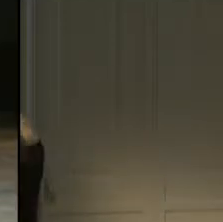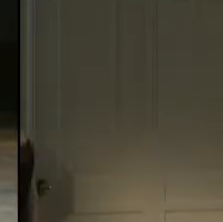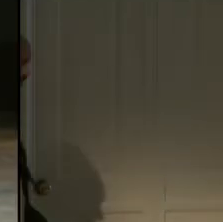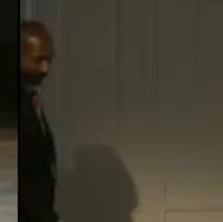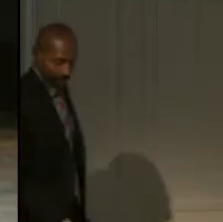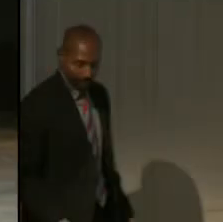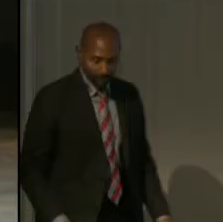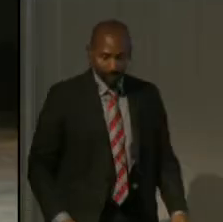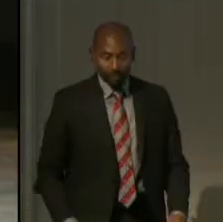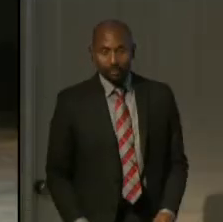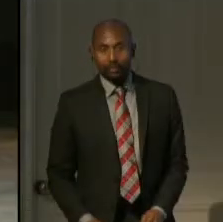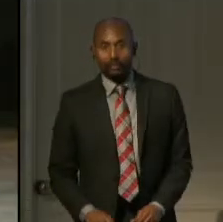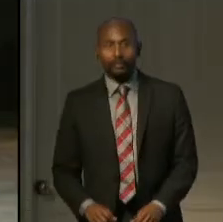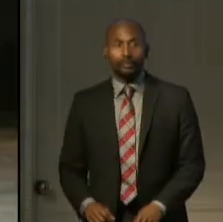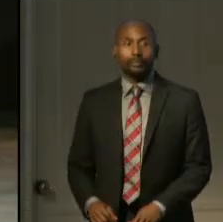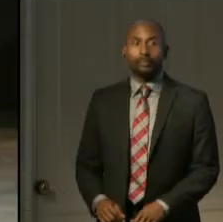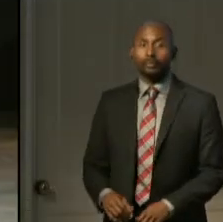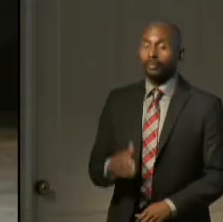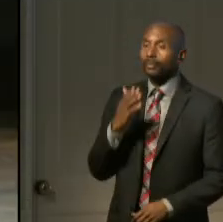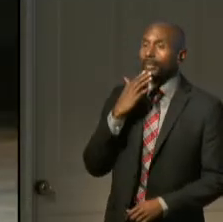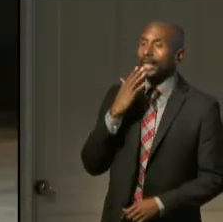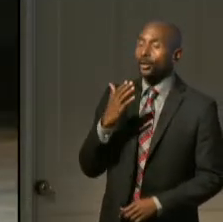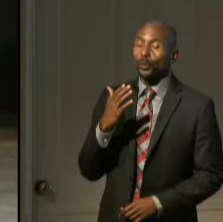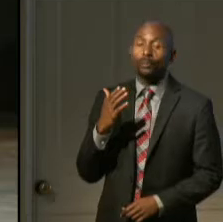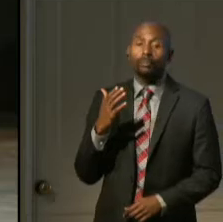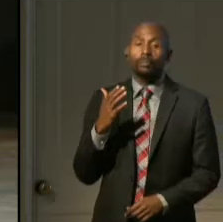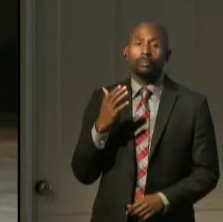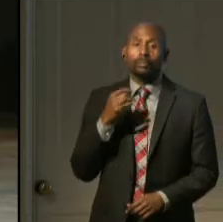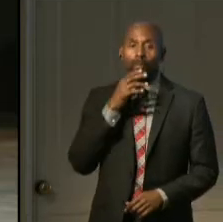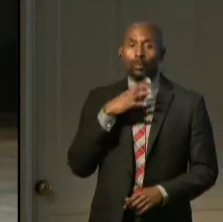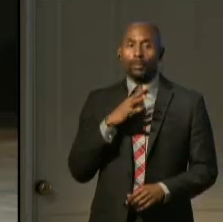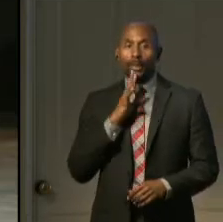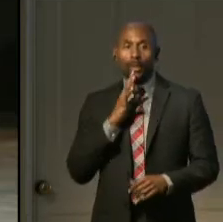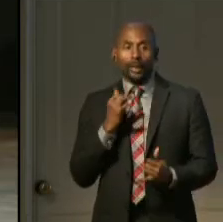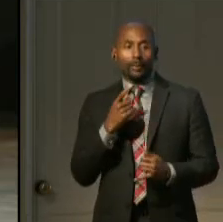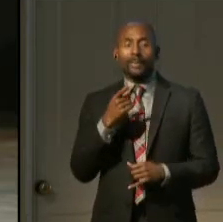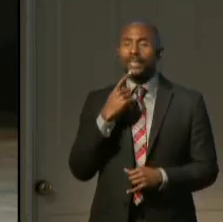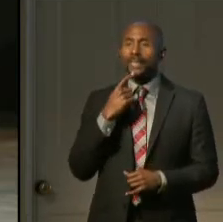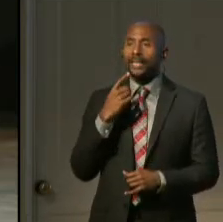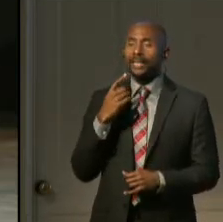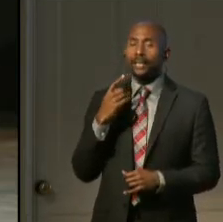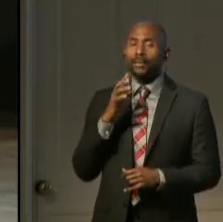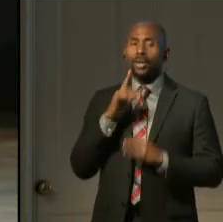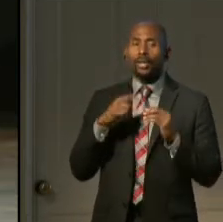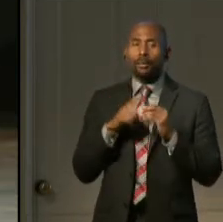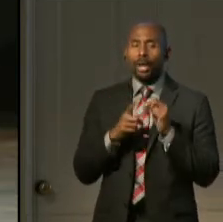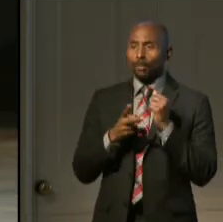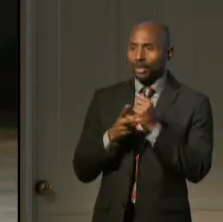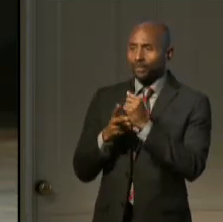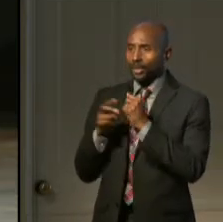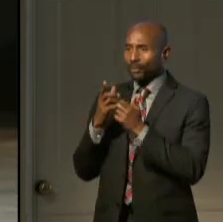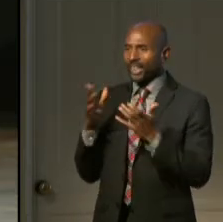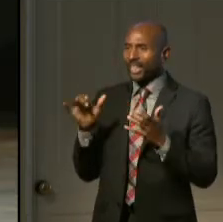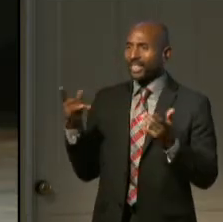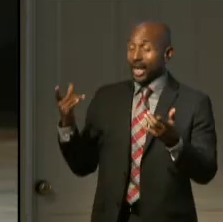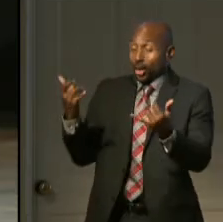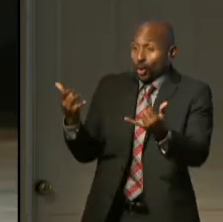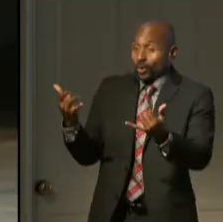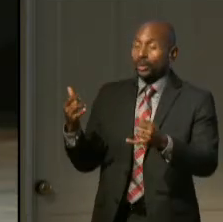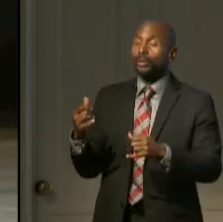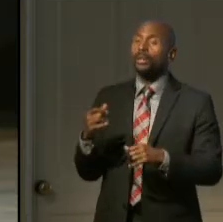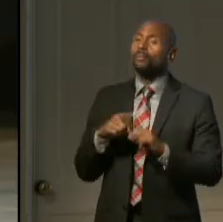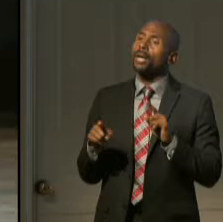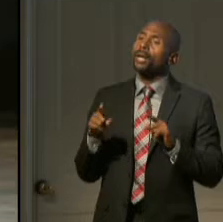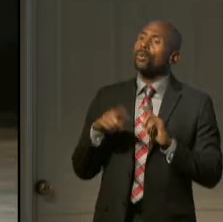Thank you. So we're talking about preservation of things that exist, but there's 3D games. What do you